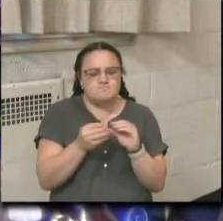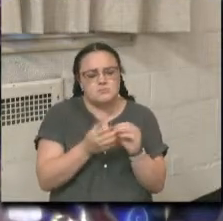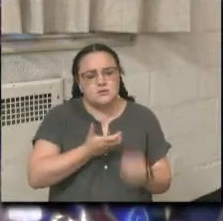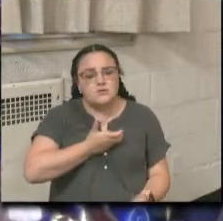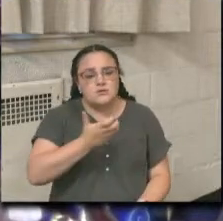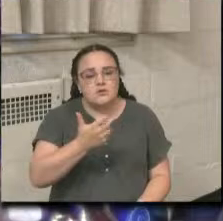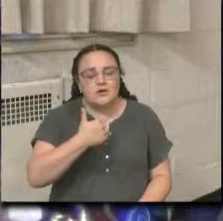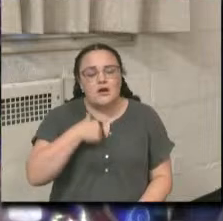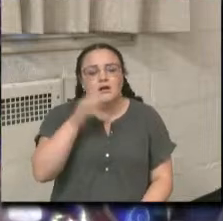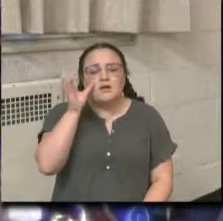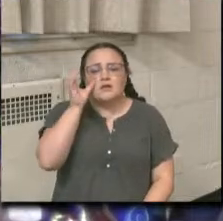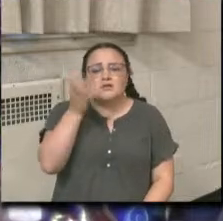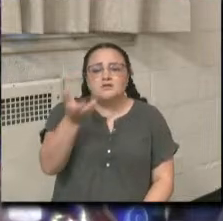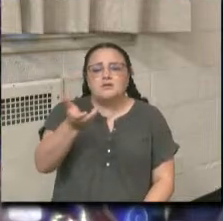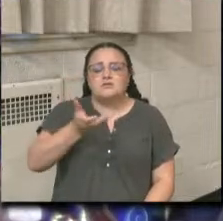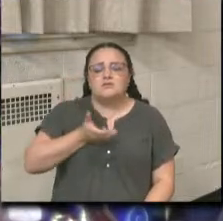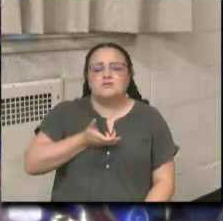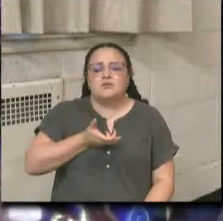your behalf.